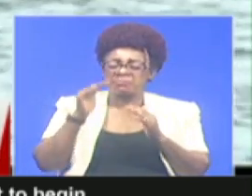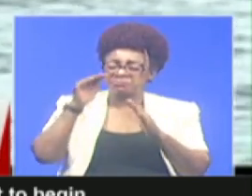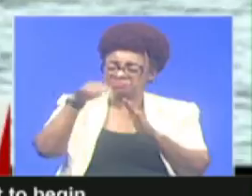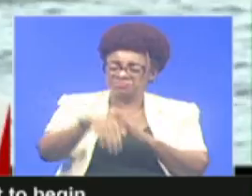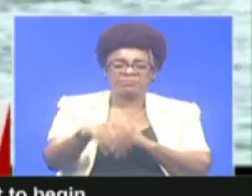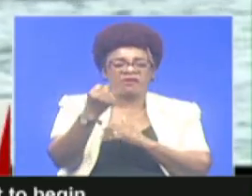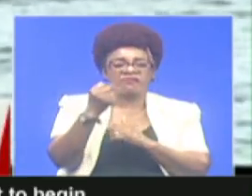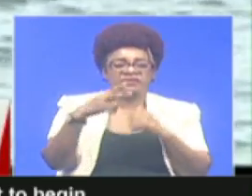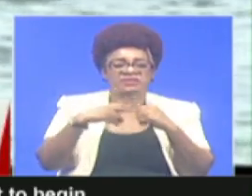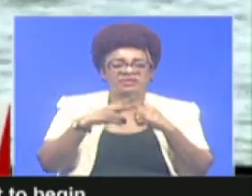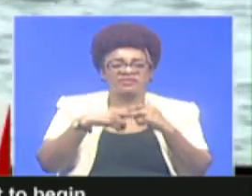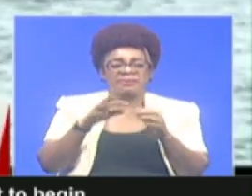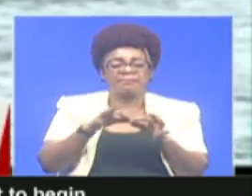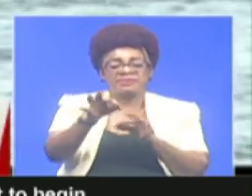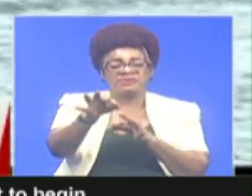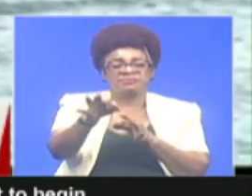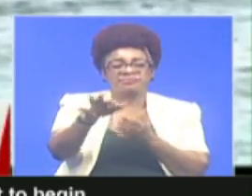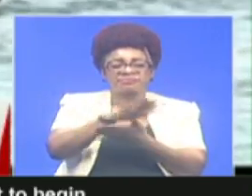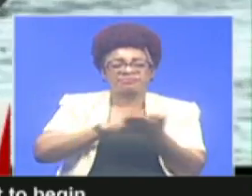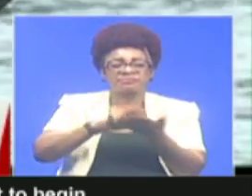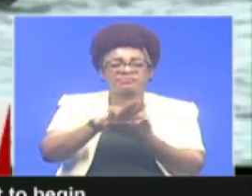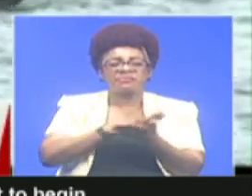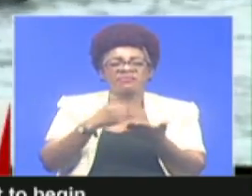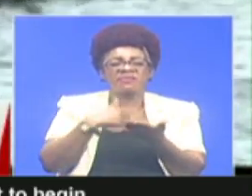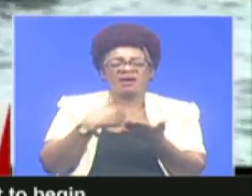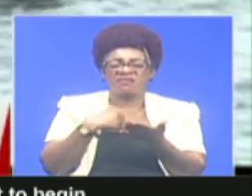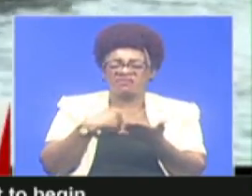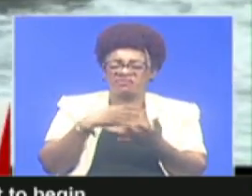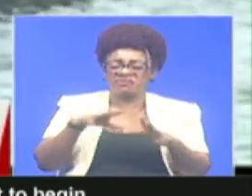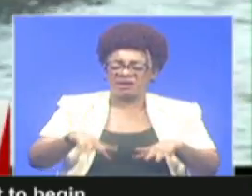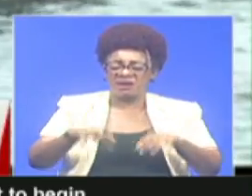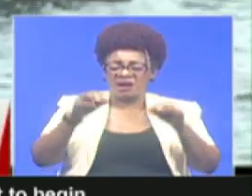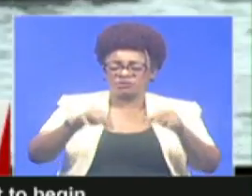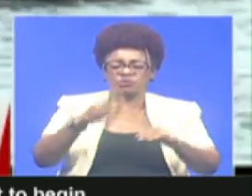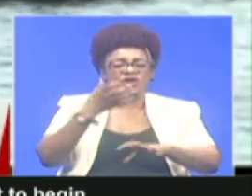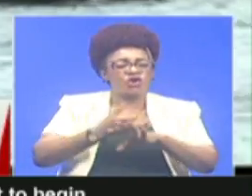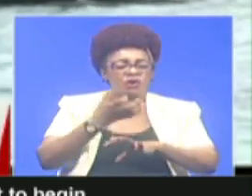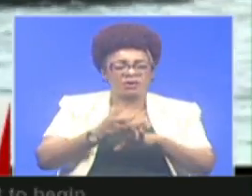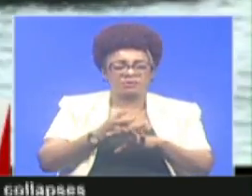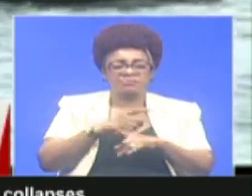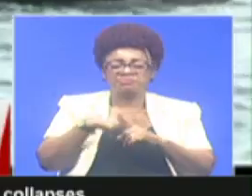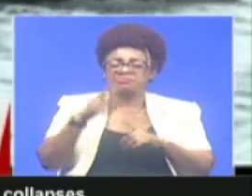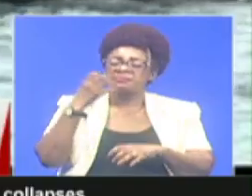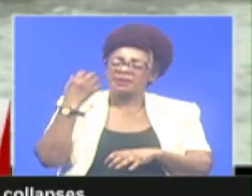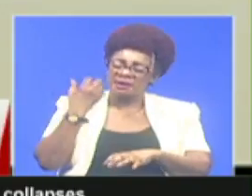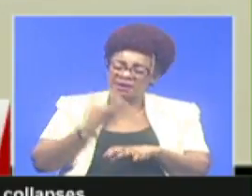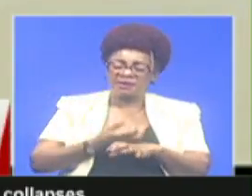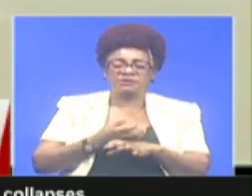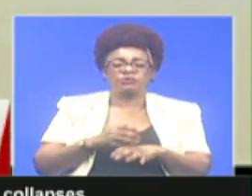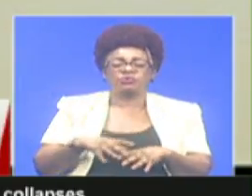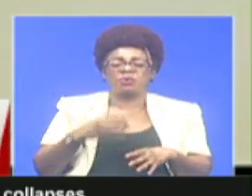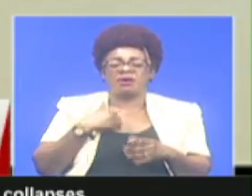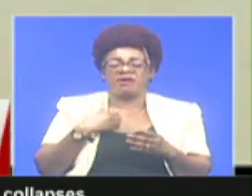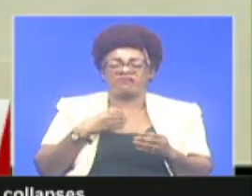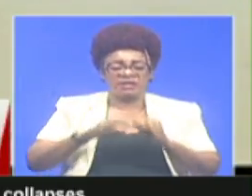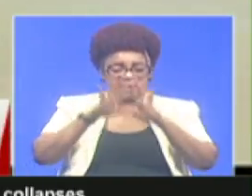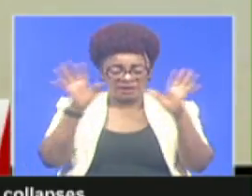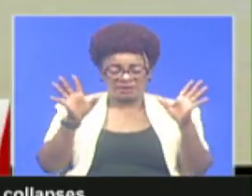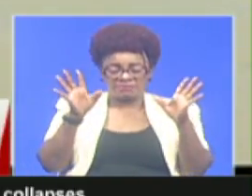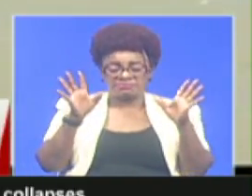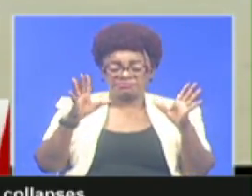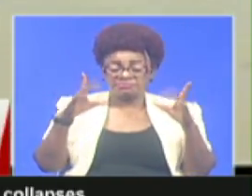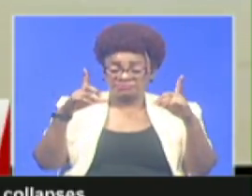water, an area with plenty of grass and rocks. But it was hard for the robots to get clear images in the dark. The divers